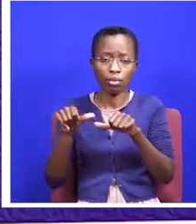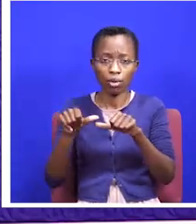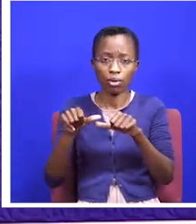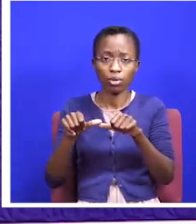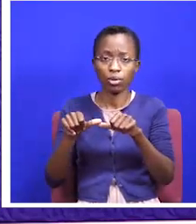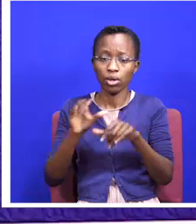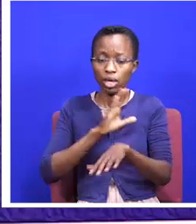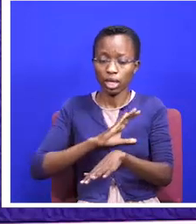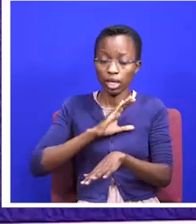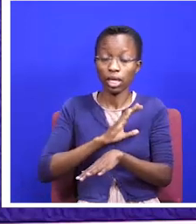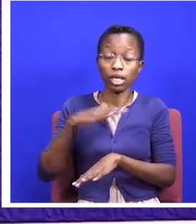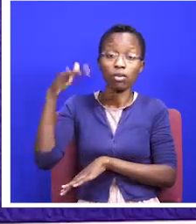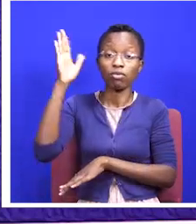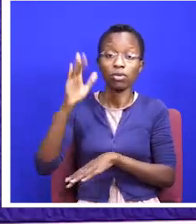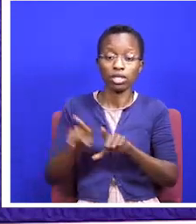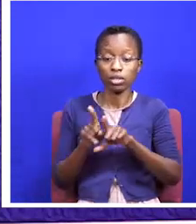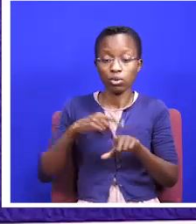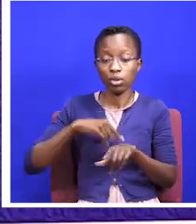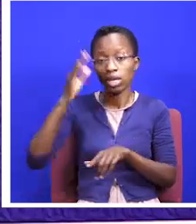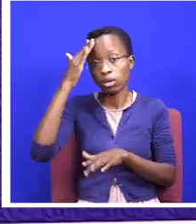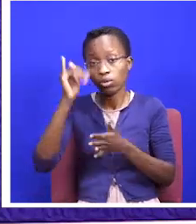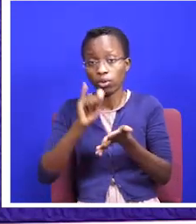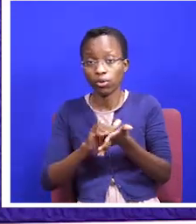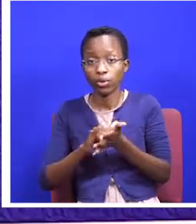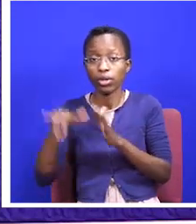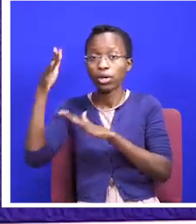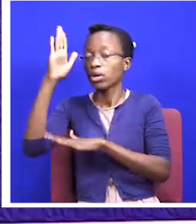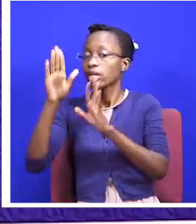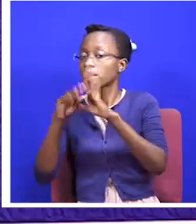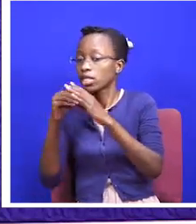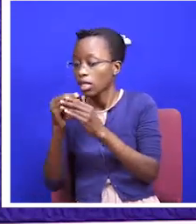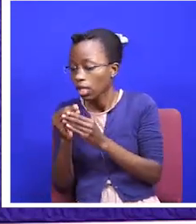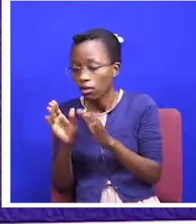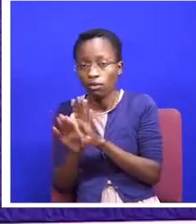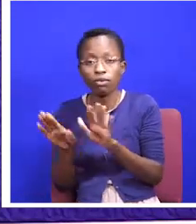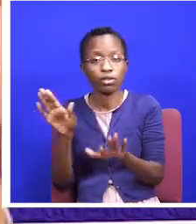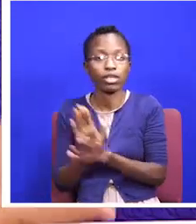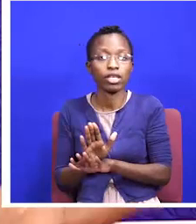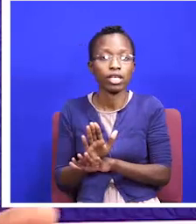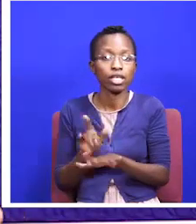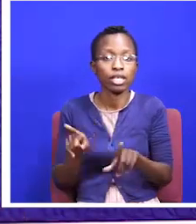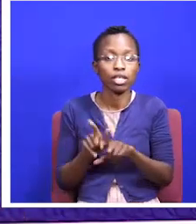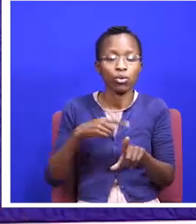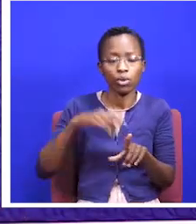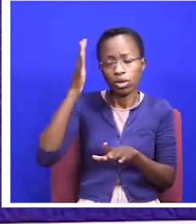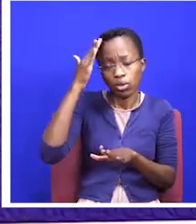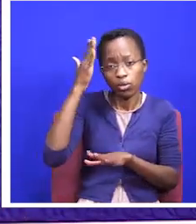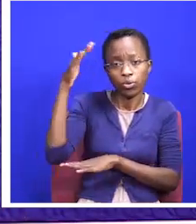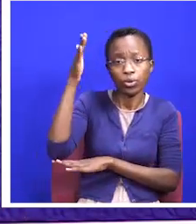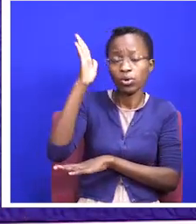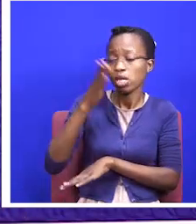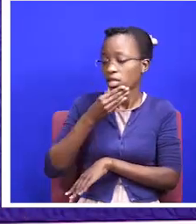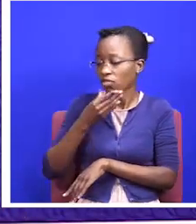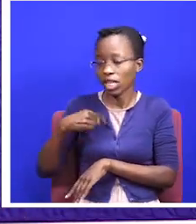his nature and his character. We know that he is the creator of everything. we know